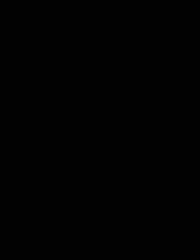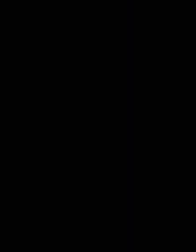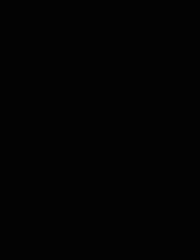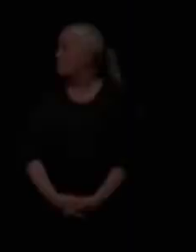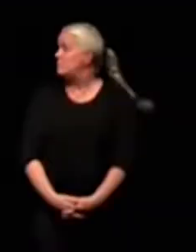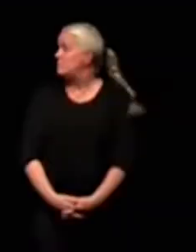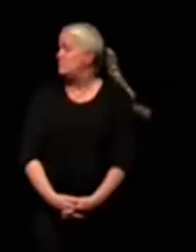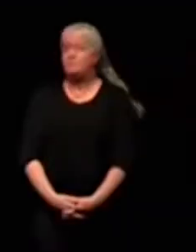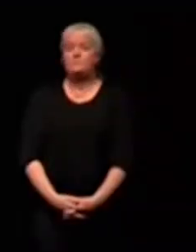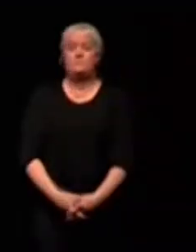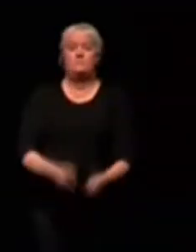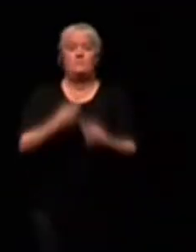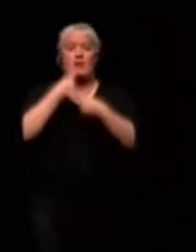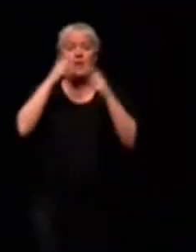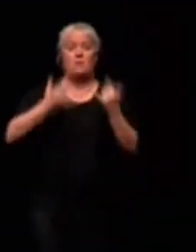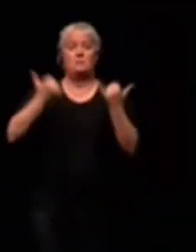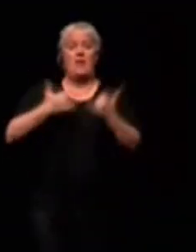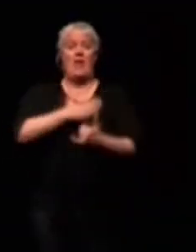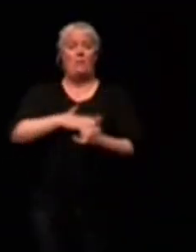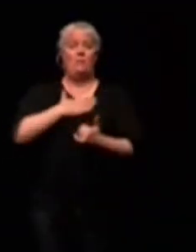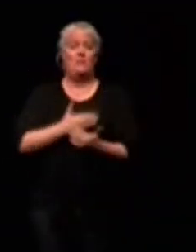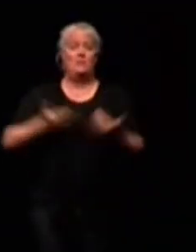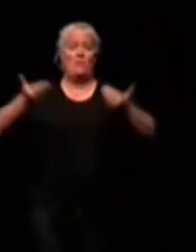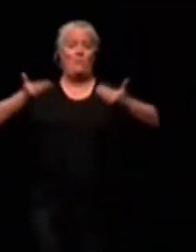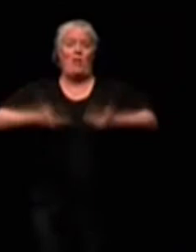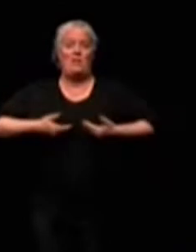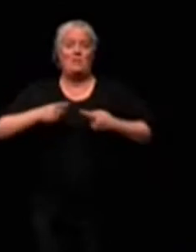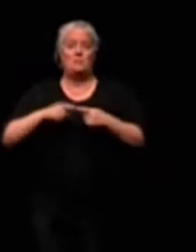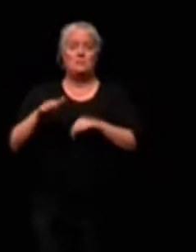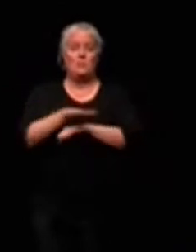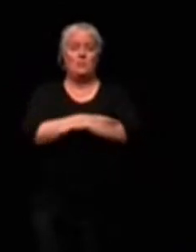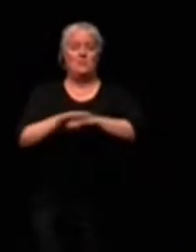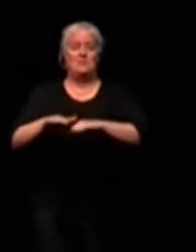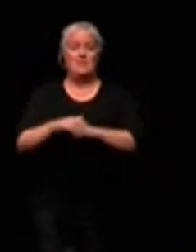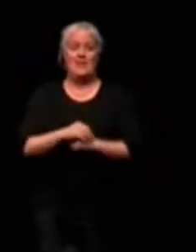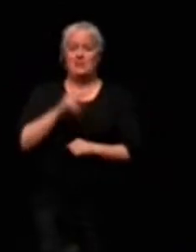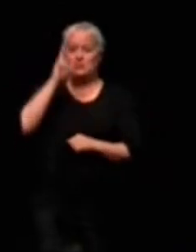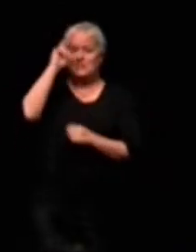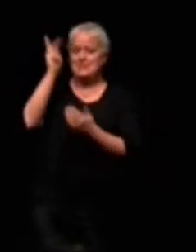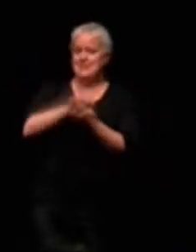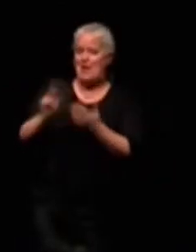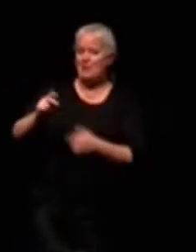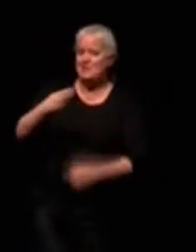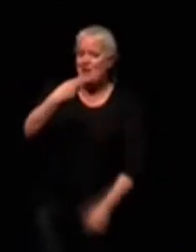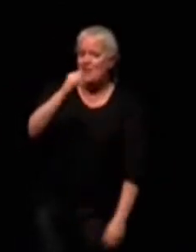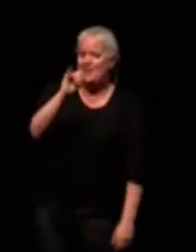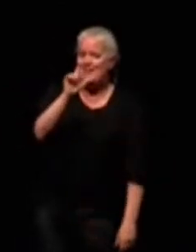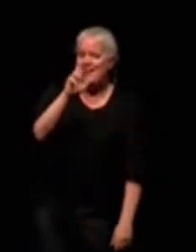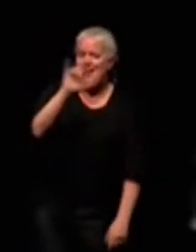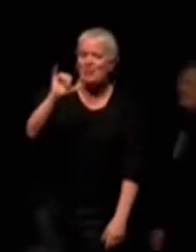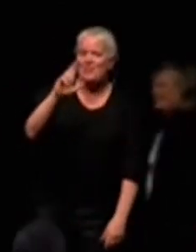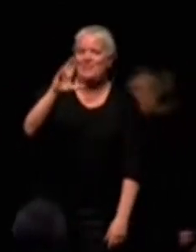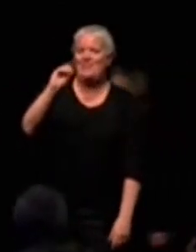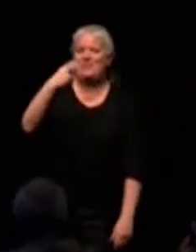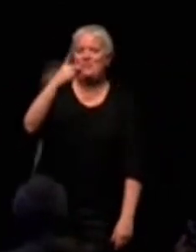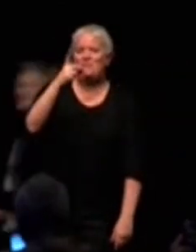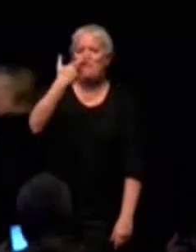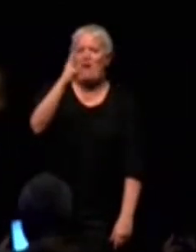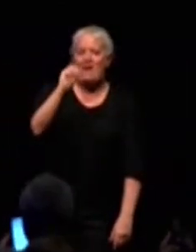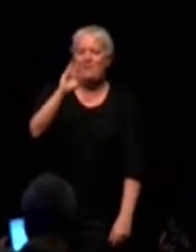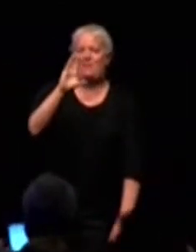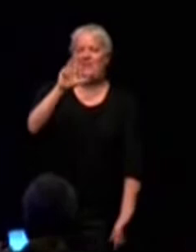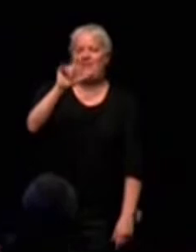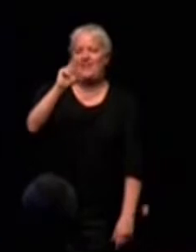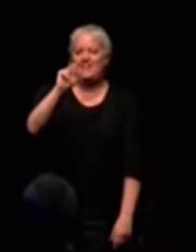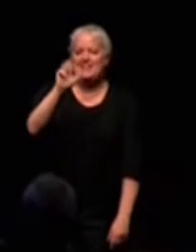And now, please welcome to the stage, Secretary Hillary Rodham